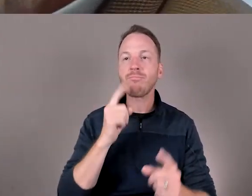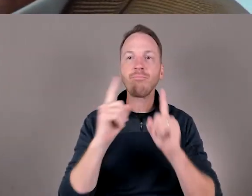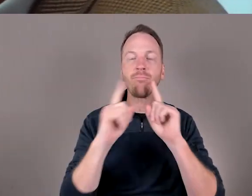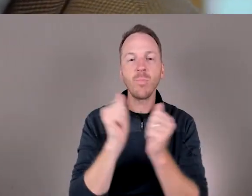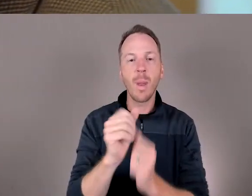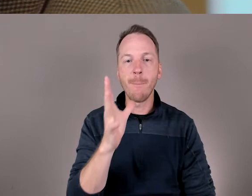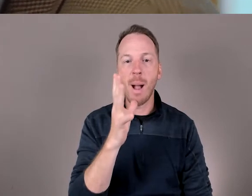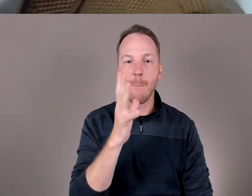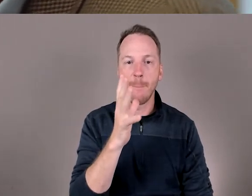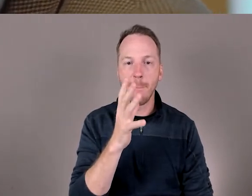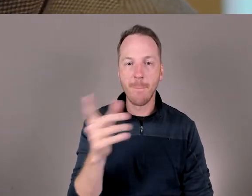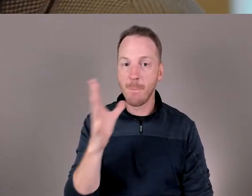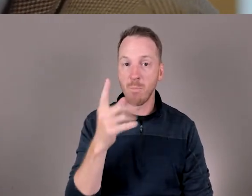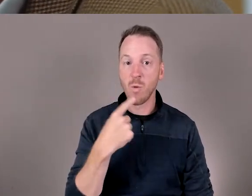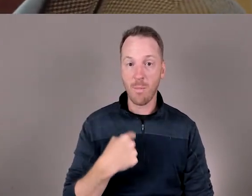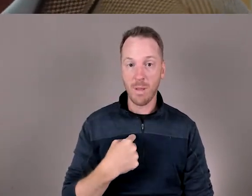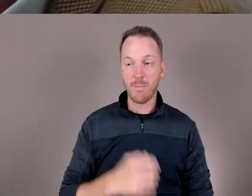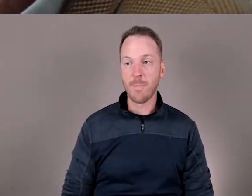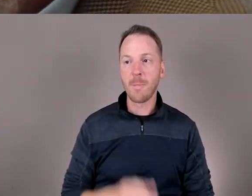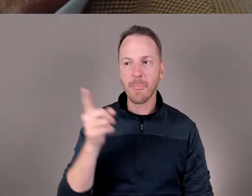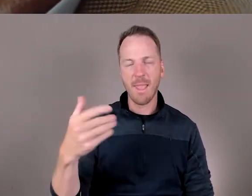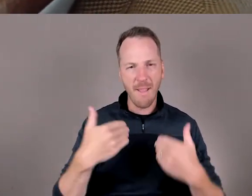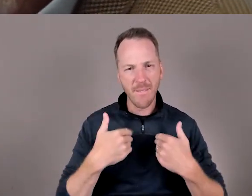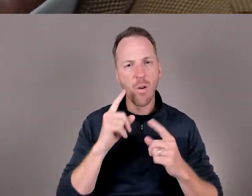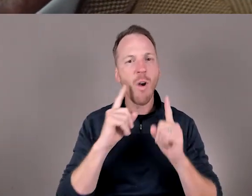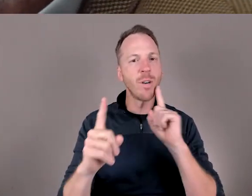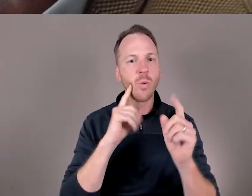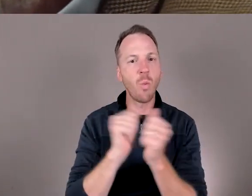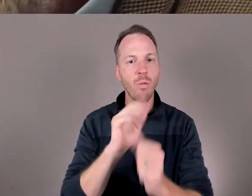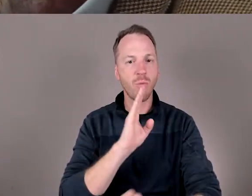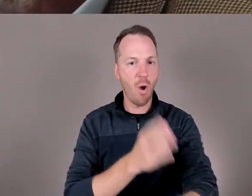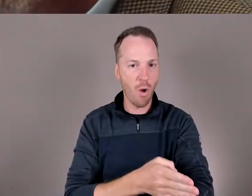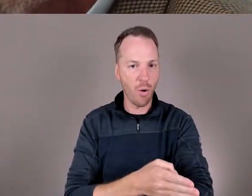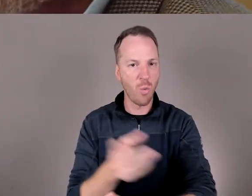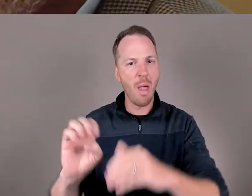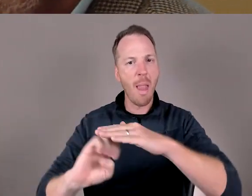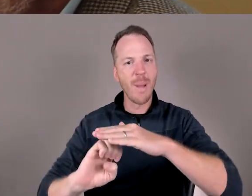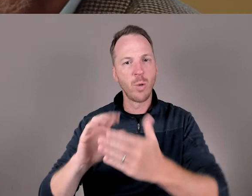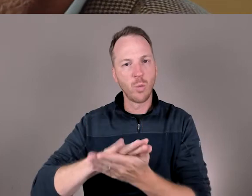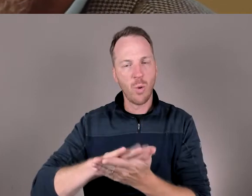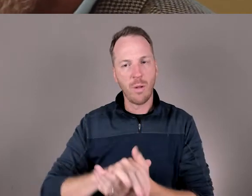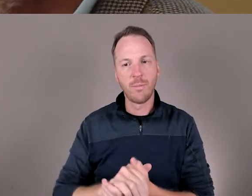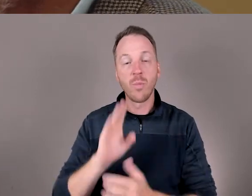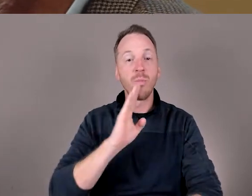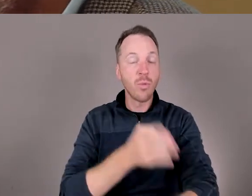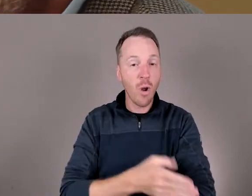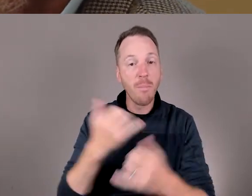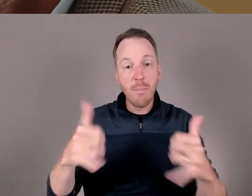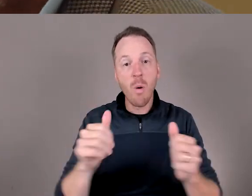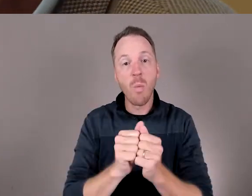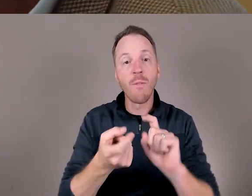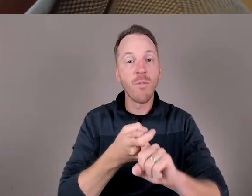to a mom who told me that she was having a conversation with her daughter who was in elementary school. Her daughter had been playing